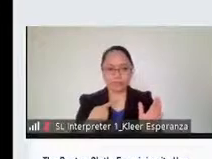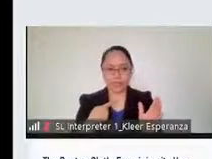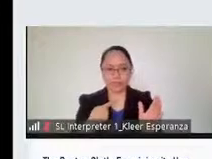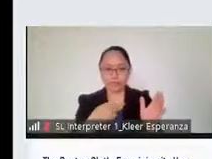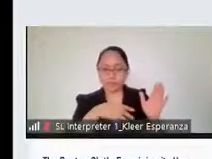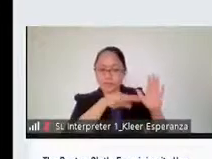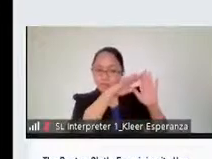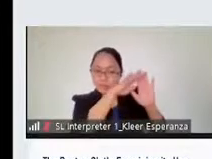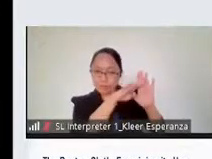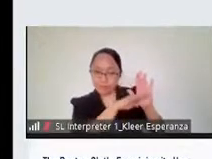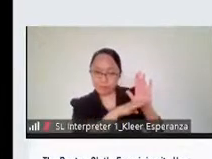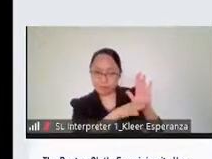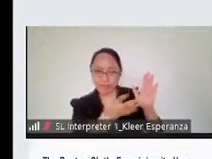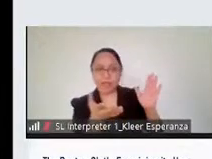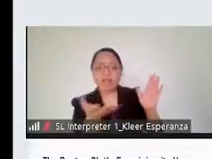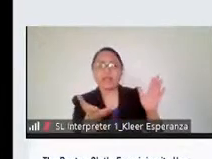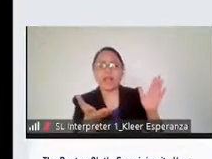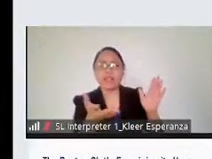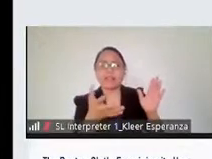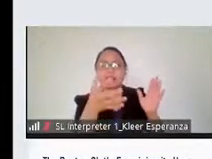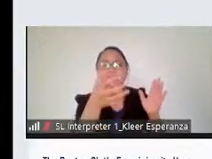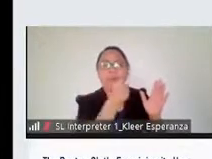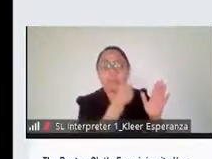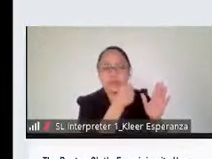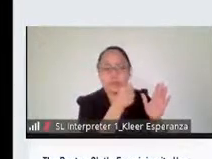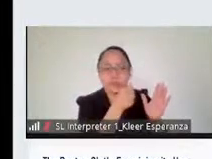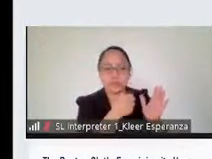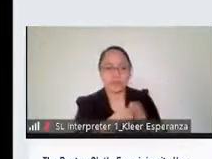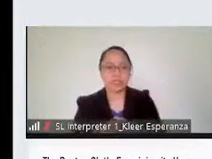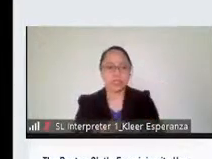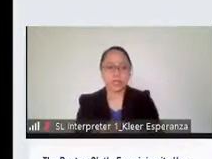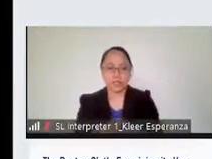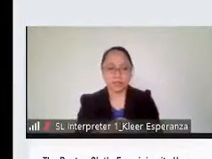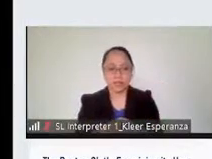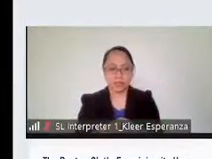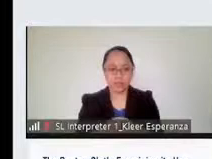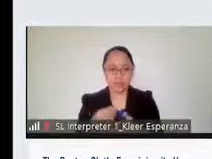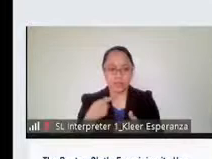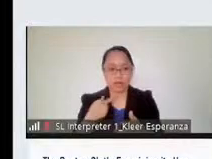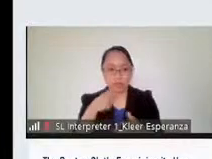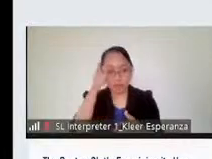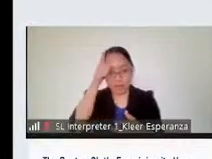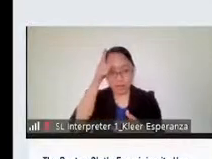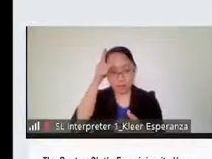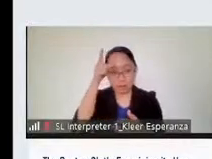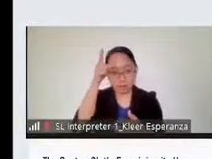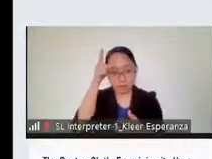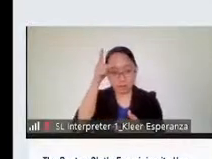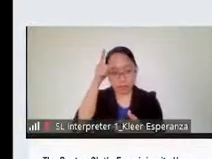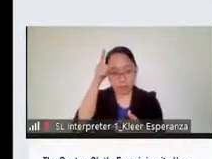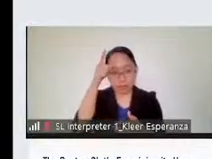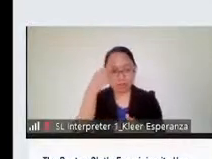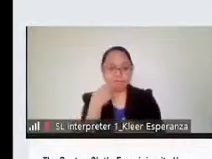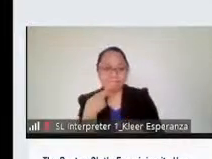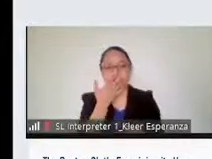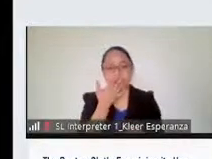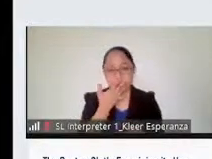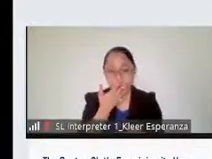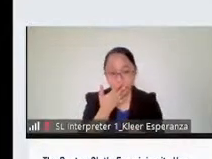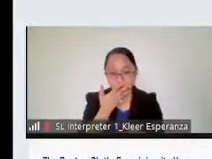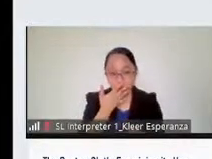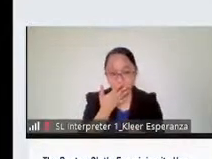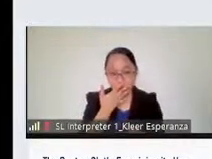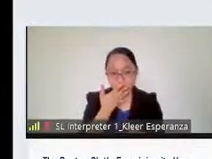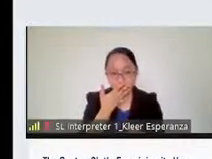are the captured images of the natural or undyed red and black warp and natural or undyed weft threads of fragment A